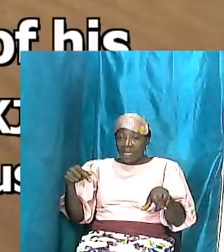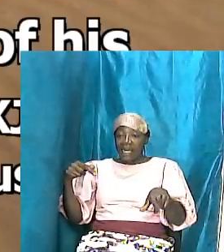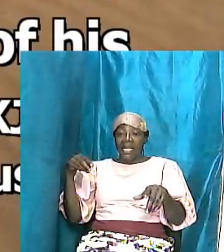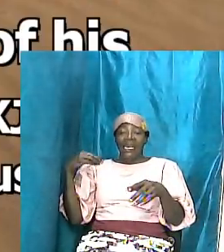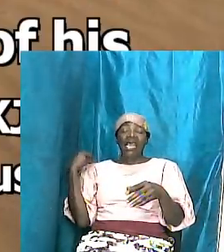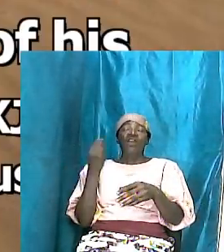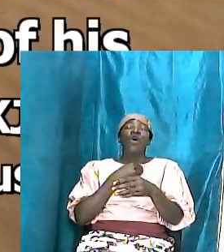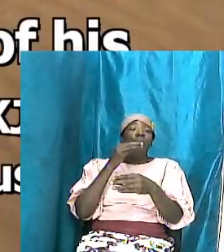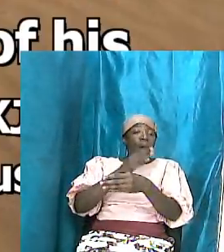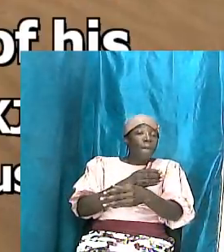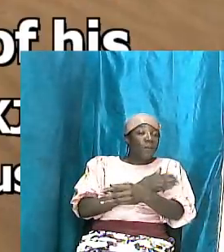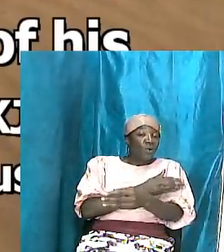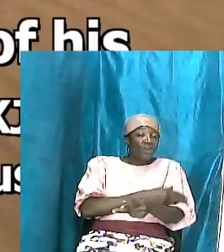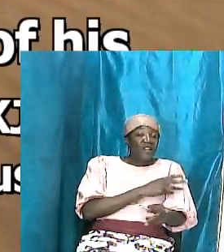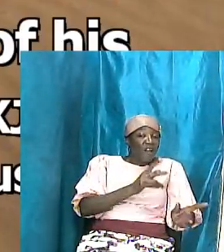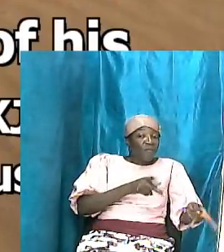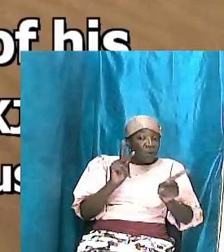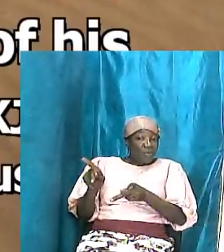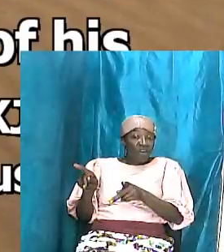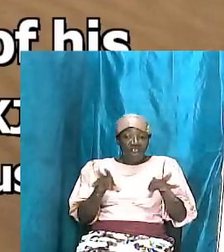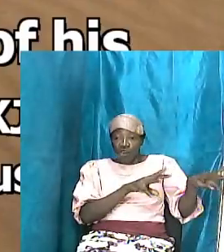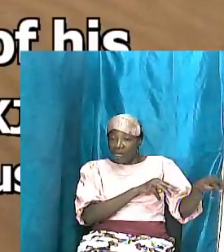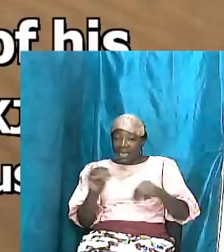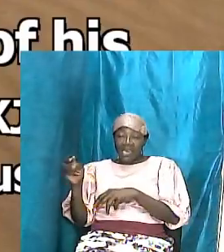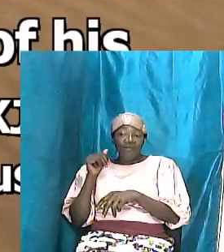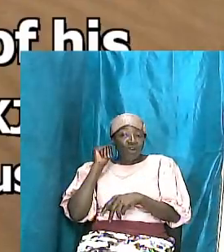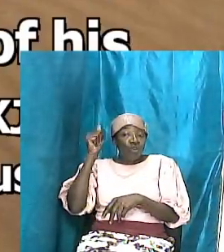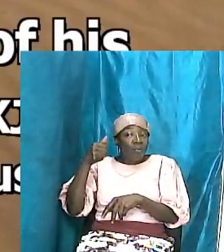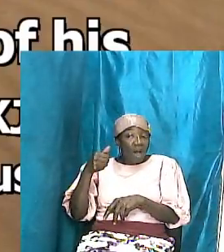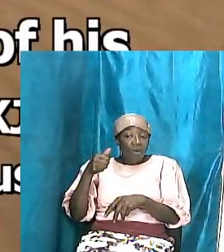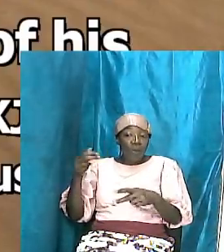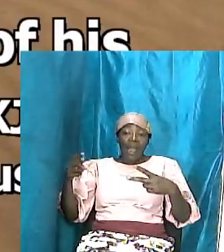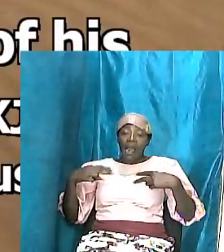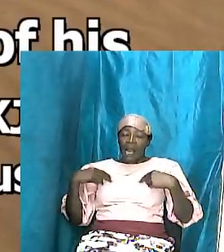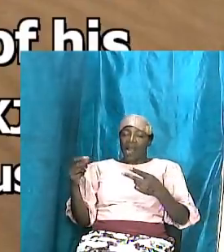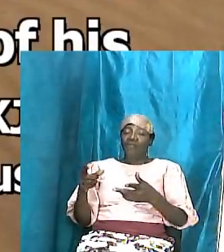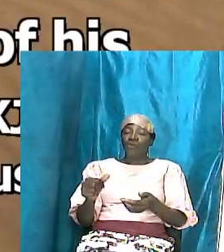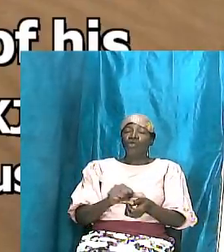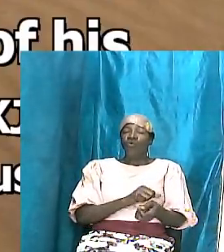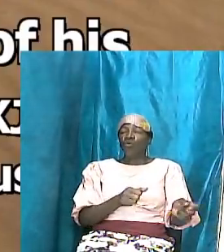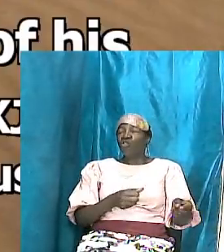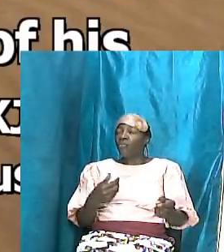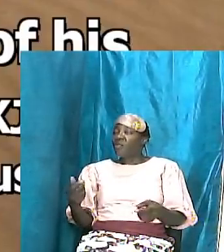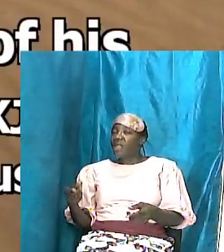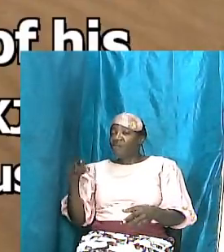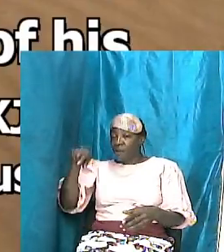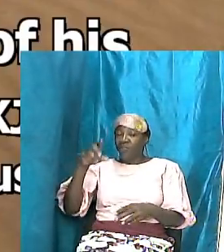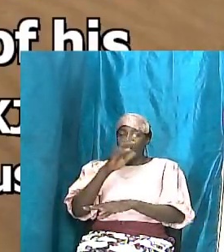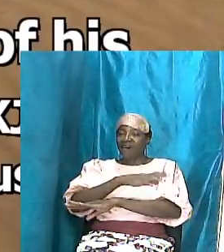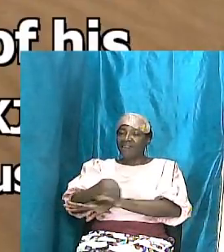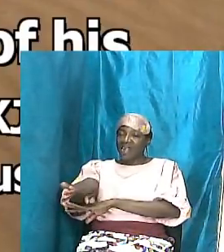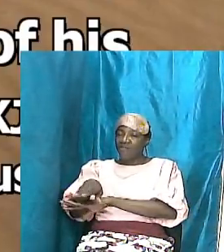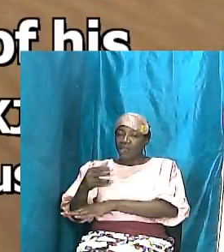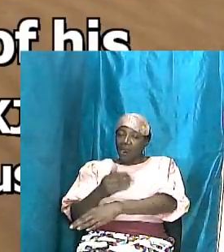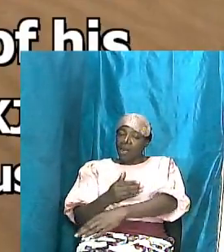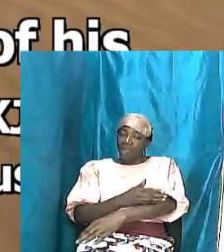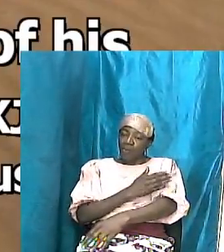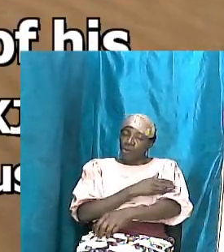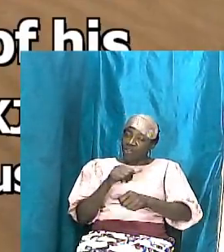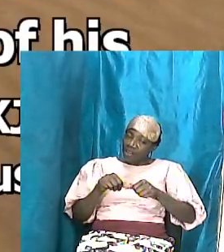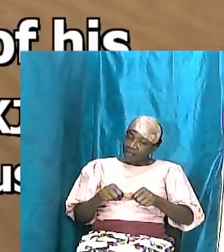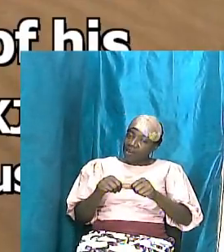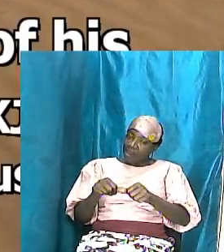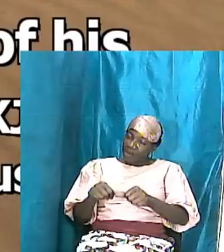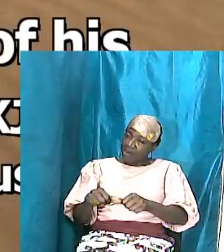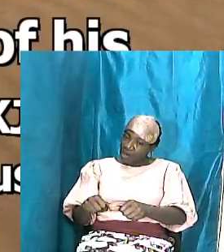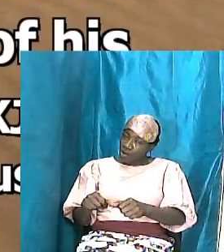of preparation to depart tomorrow, we have got to do some things from this evening. And then the process going to continue throughout the night when the